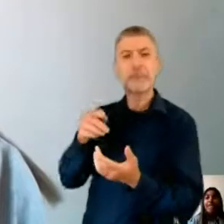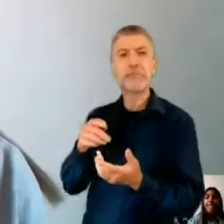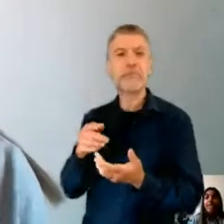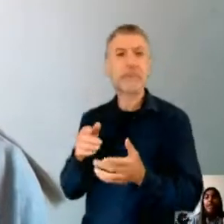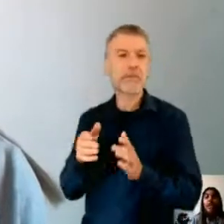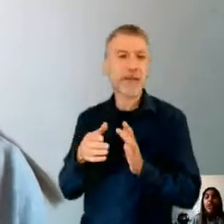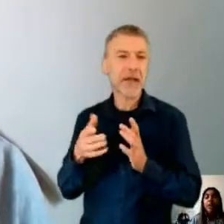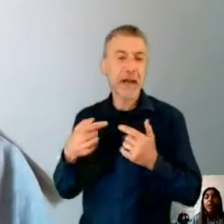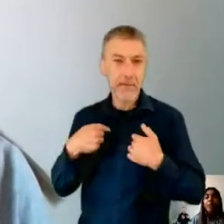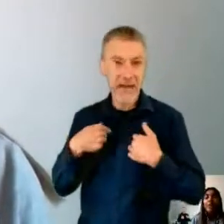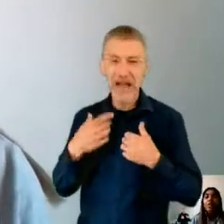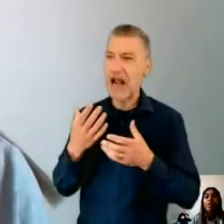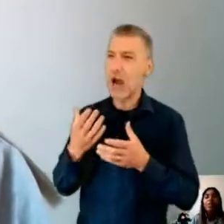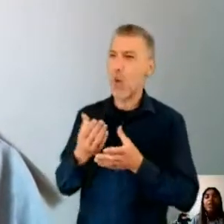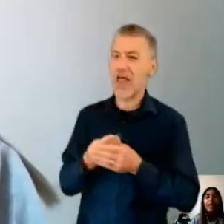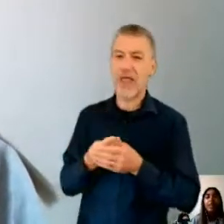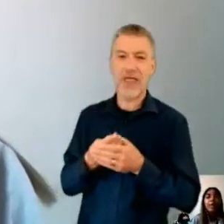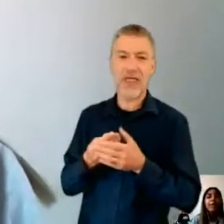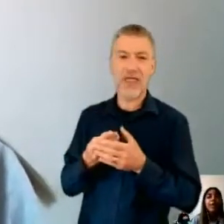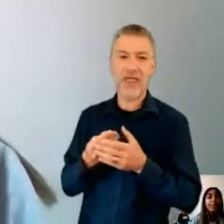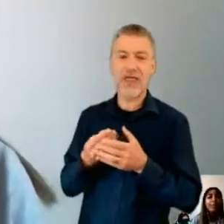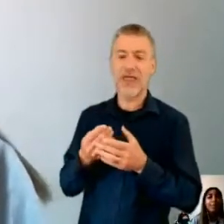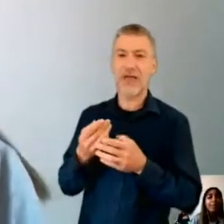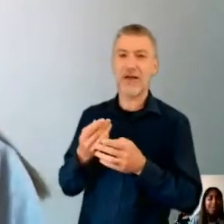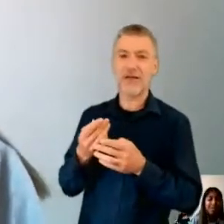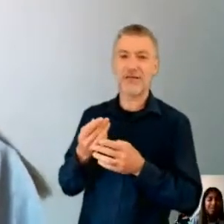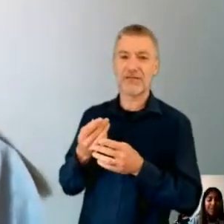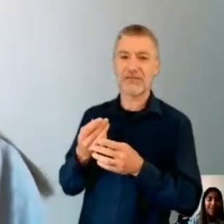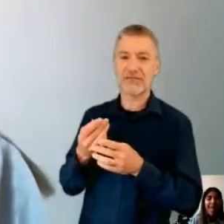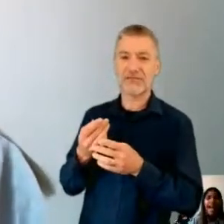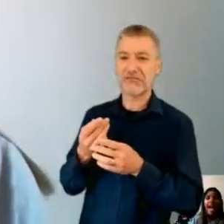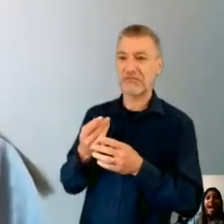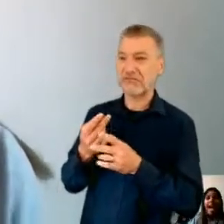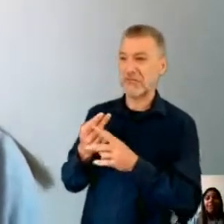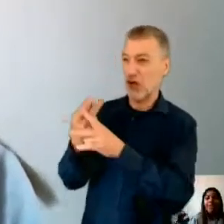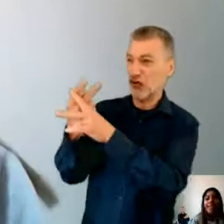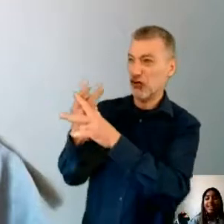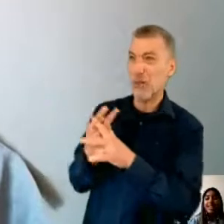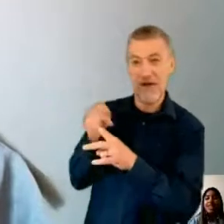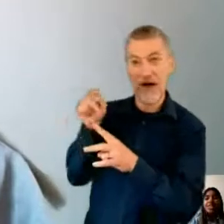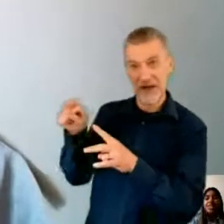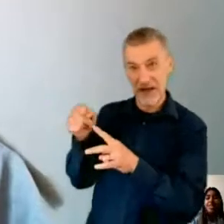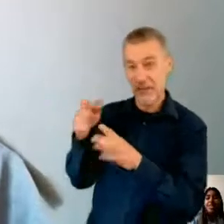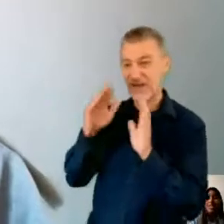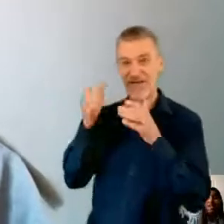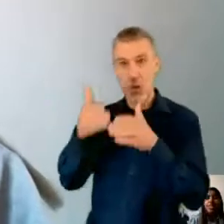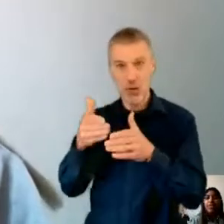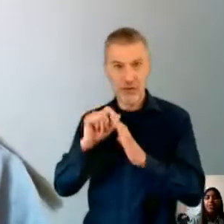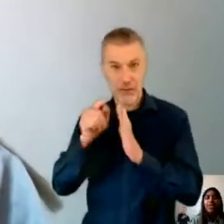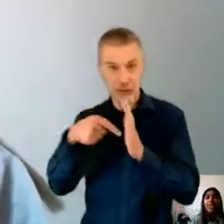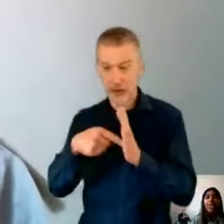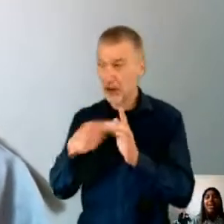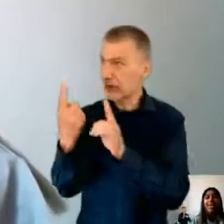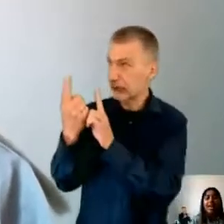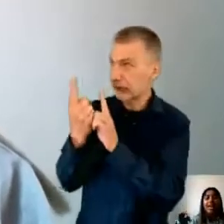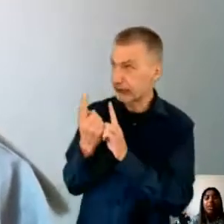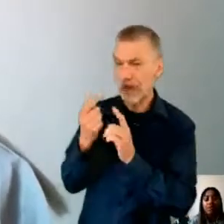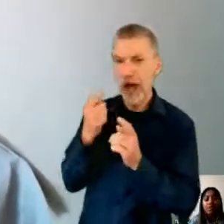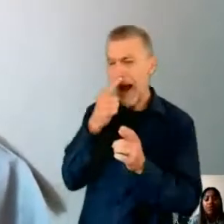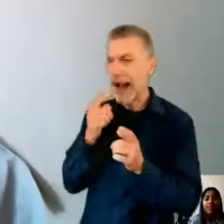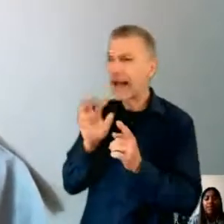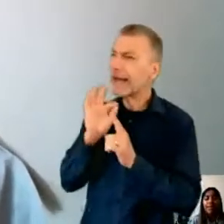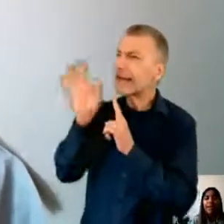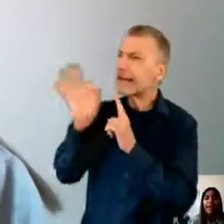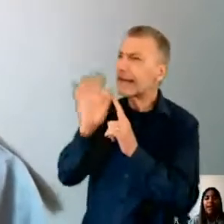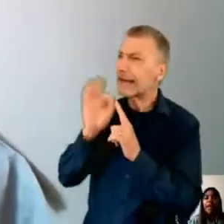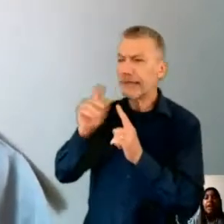me and a supervisor who I'm working on a project with. And in these sessions, it's a great chance for me to kind of ask any